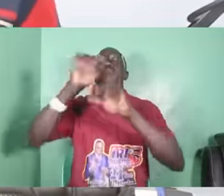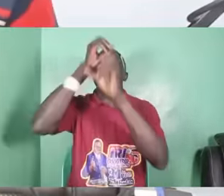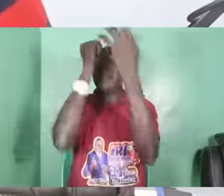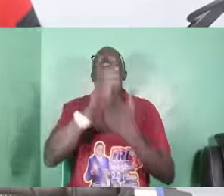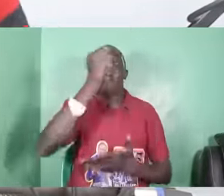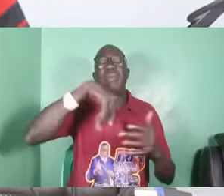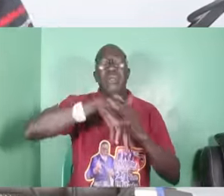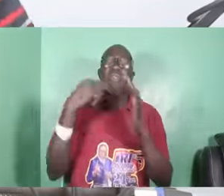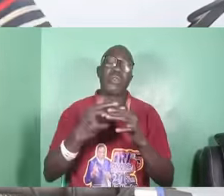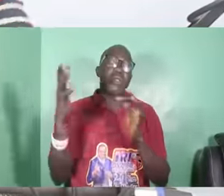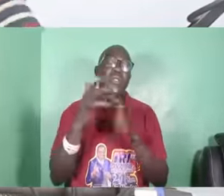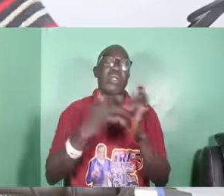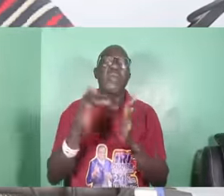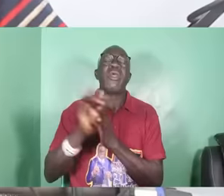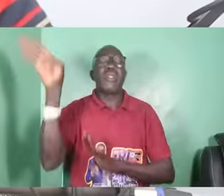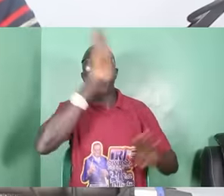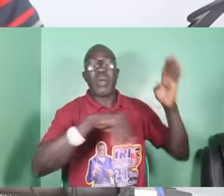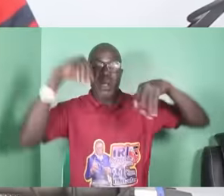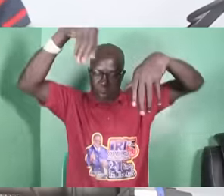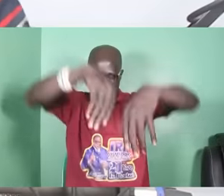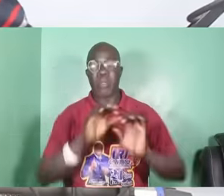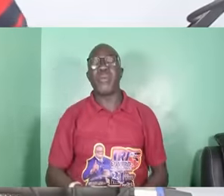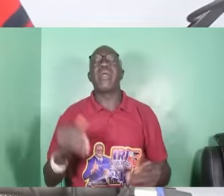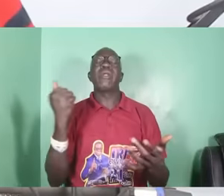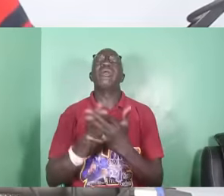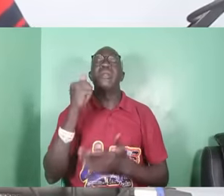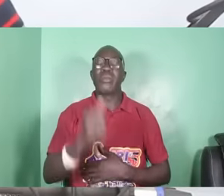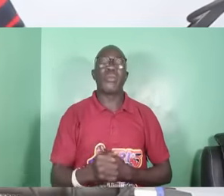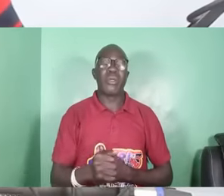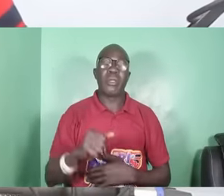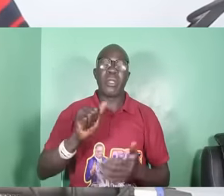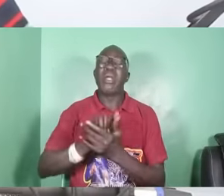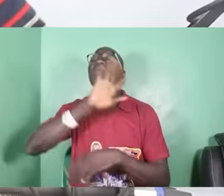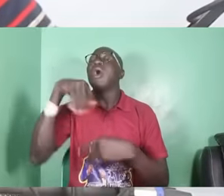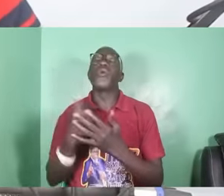lo amen o wa ye ra wa ni amen